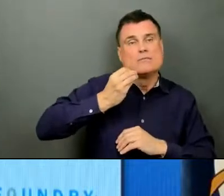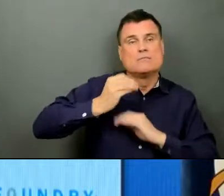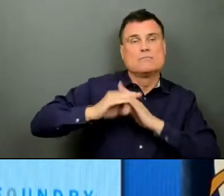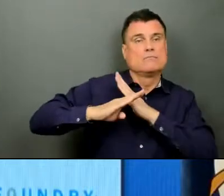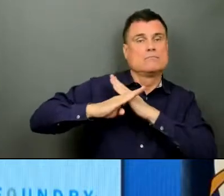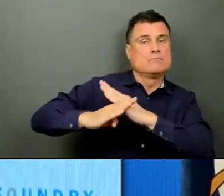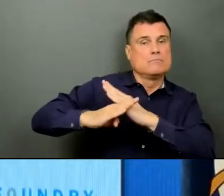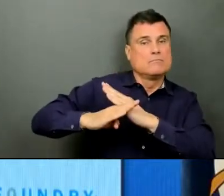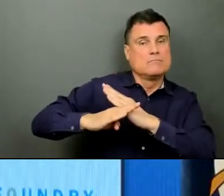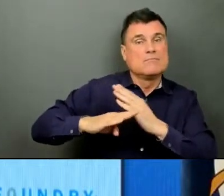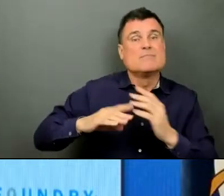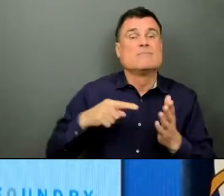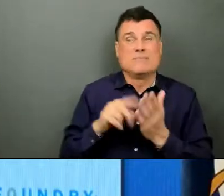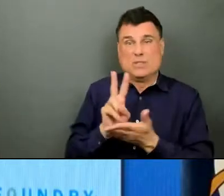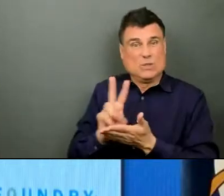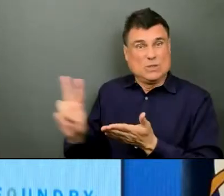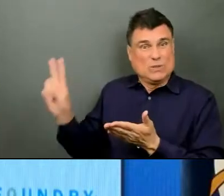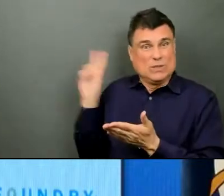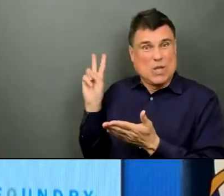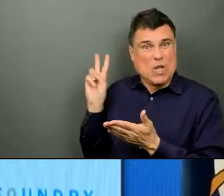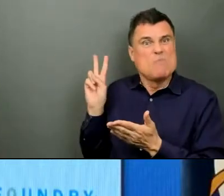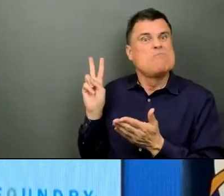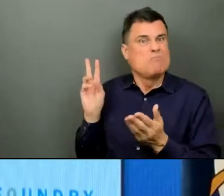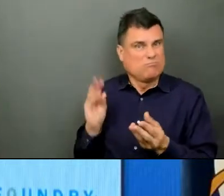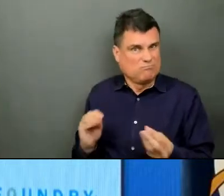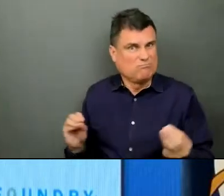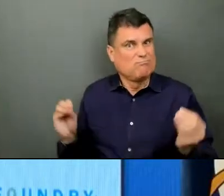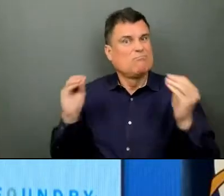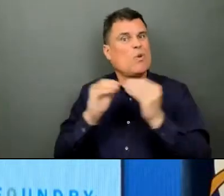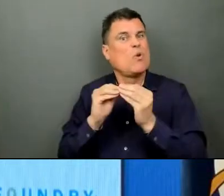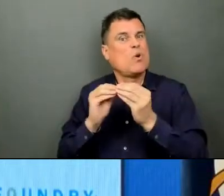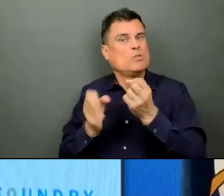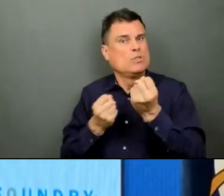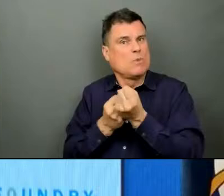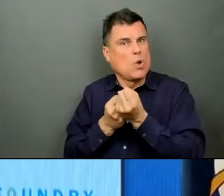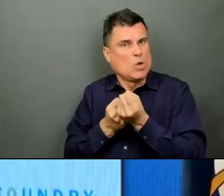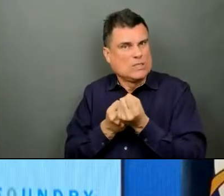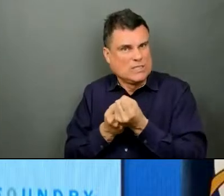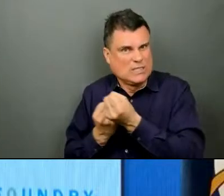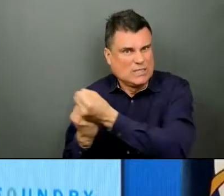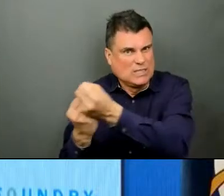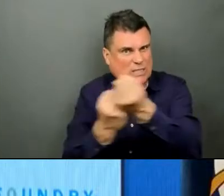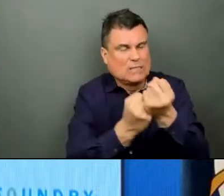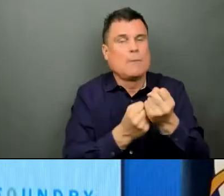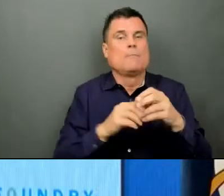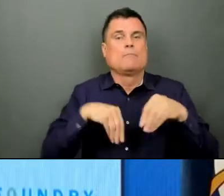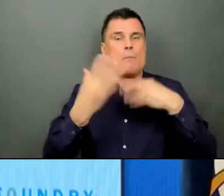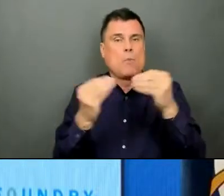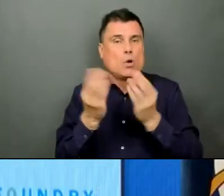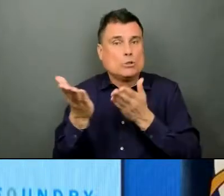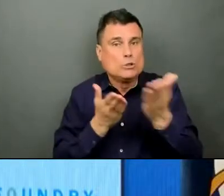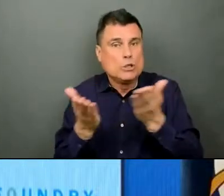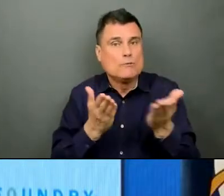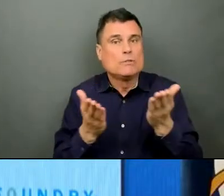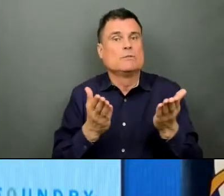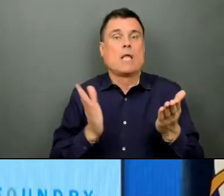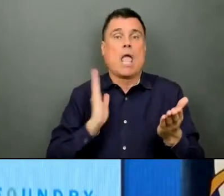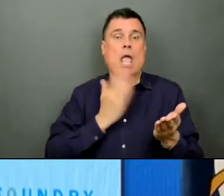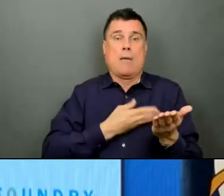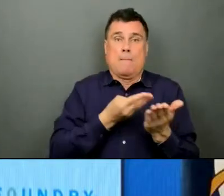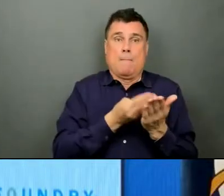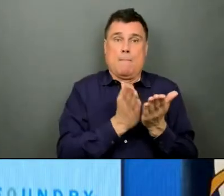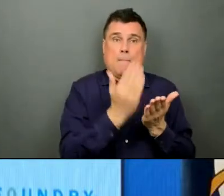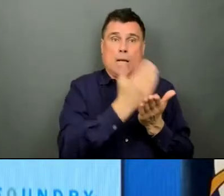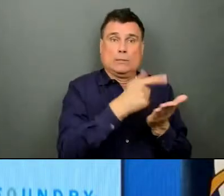Eating disorders is a particular area that needs investment and focus, and that's something that our budget does.